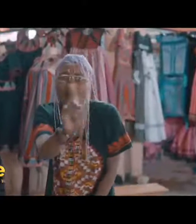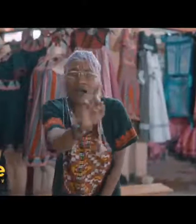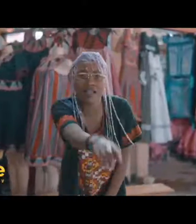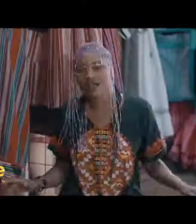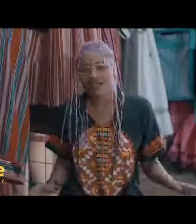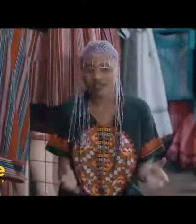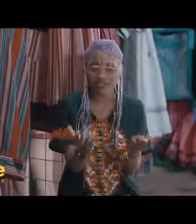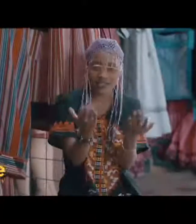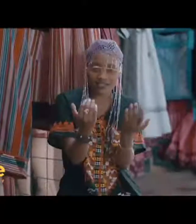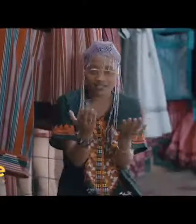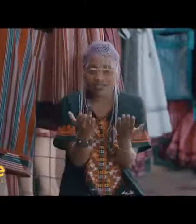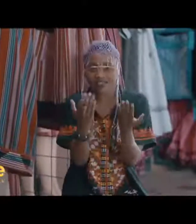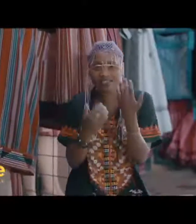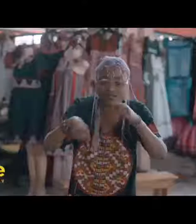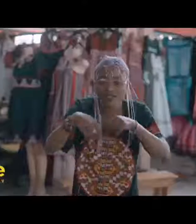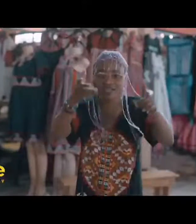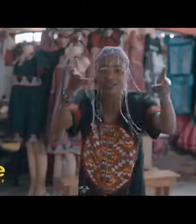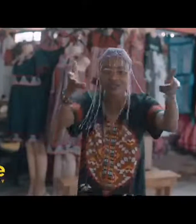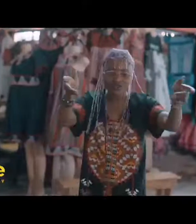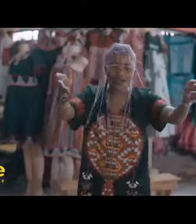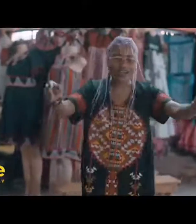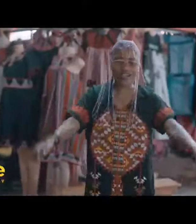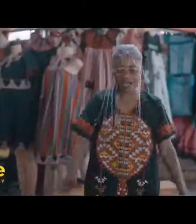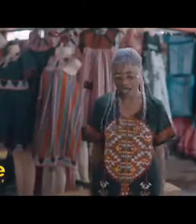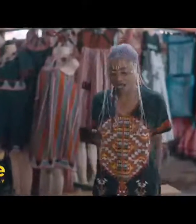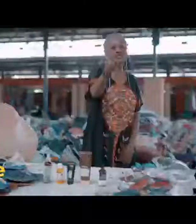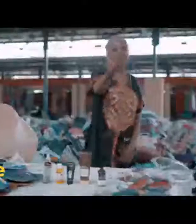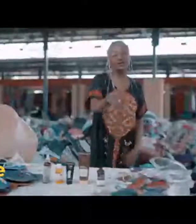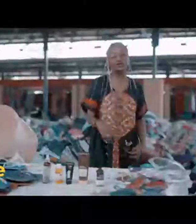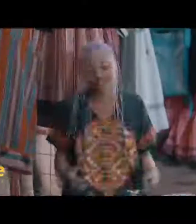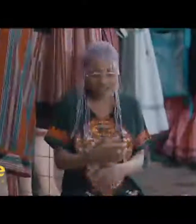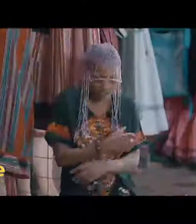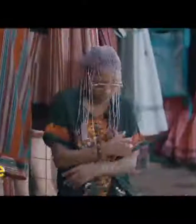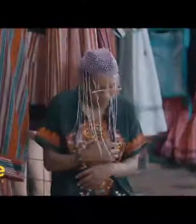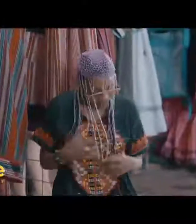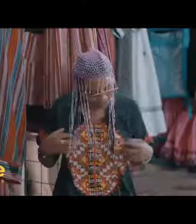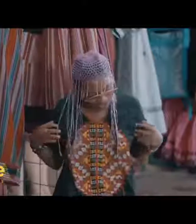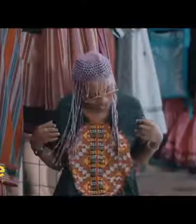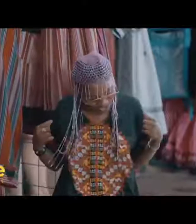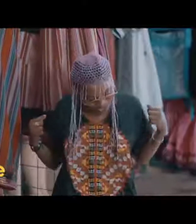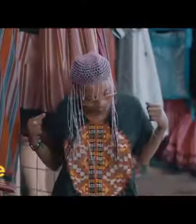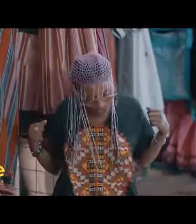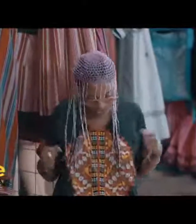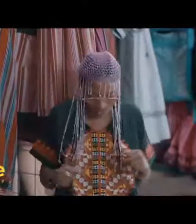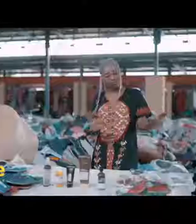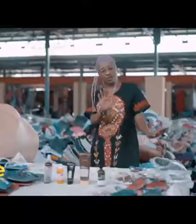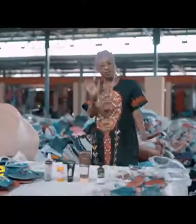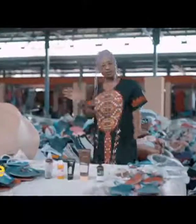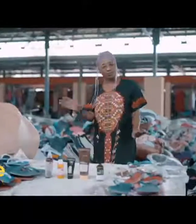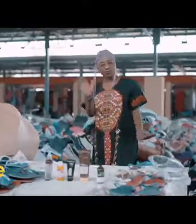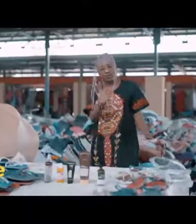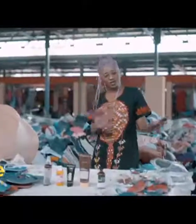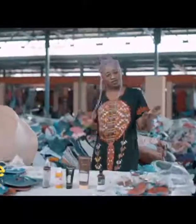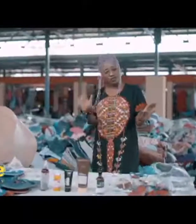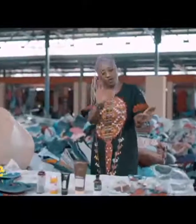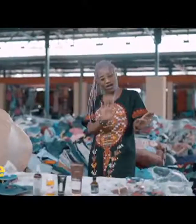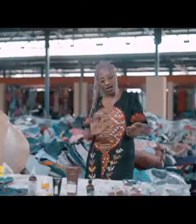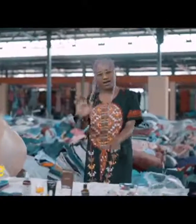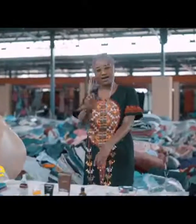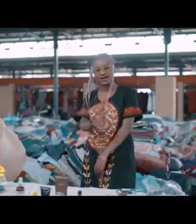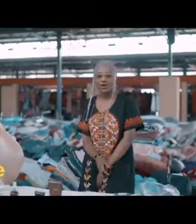kulonga no mahat Eta ishita shili washe otwaha Adigajalo Versace I'ma pull up in